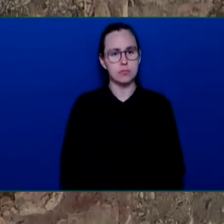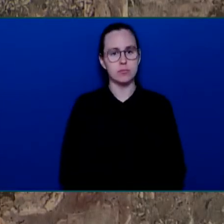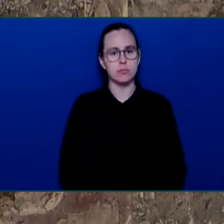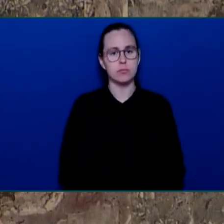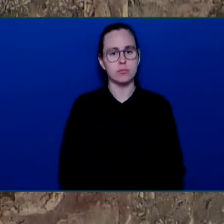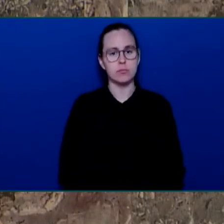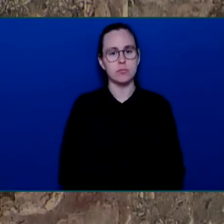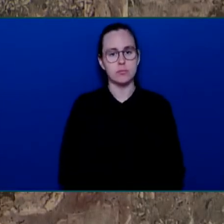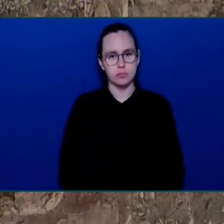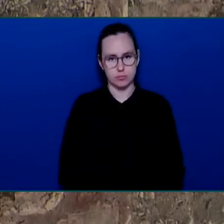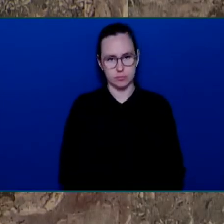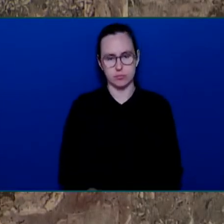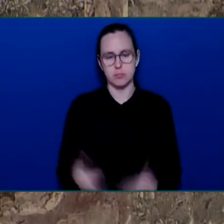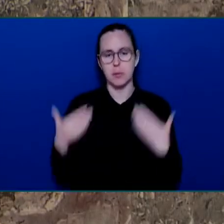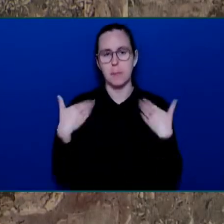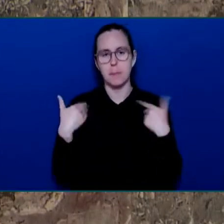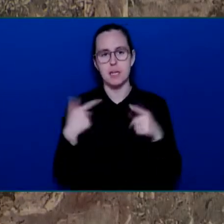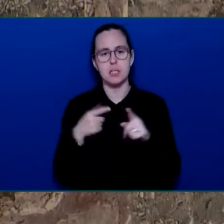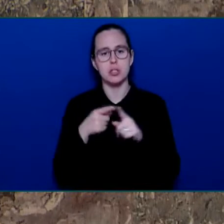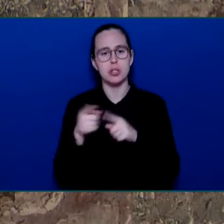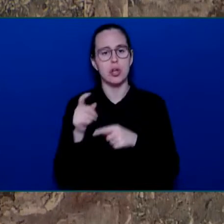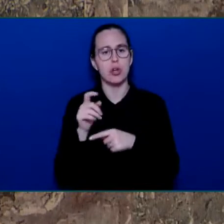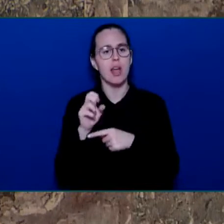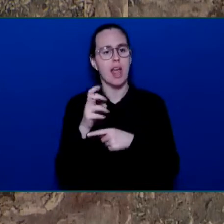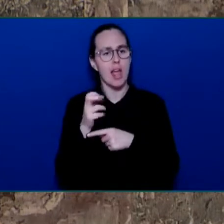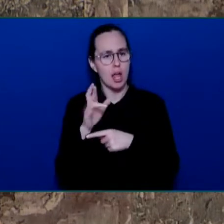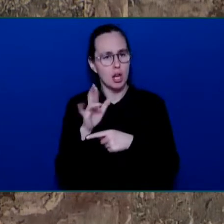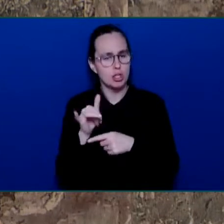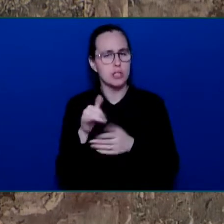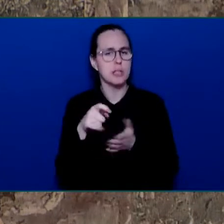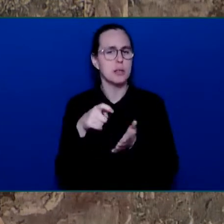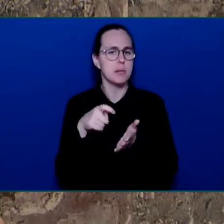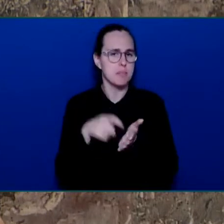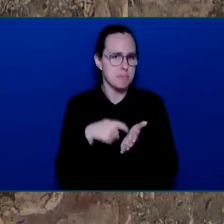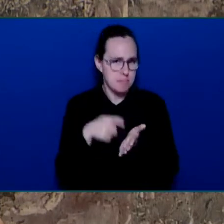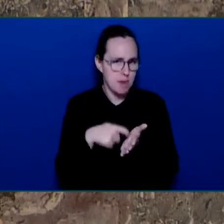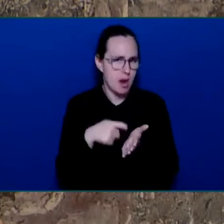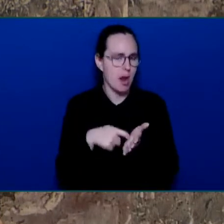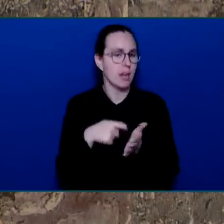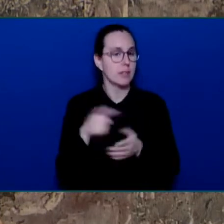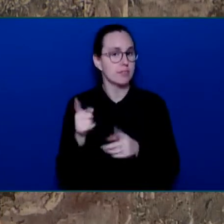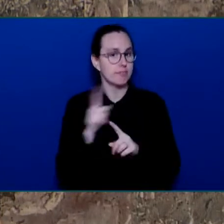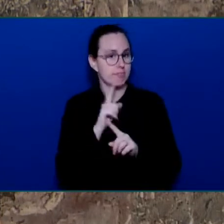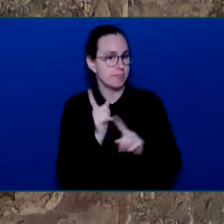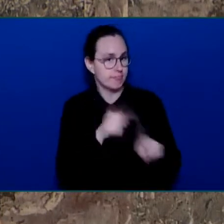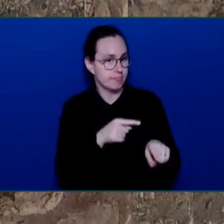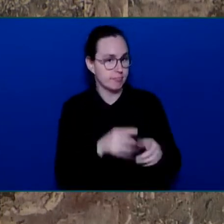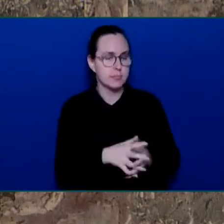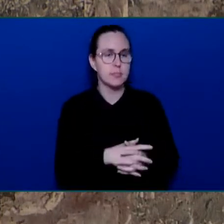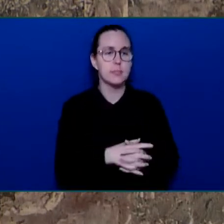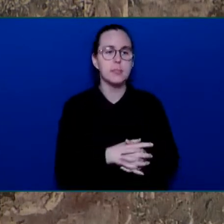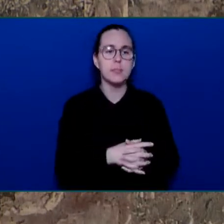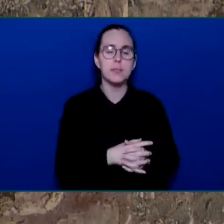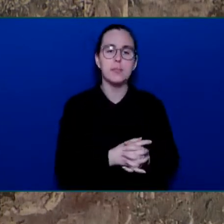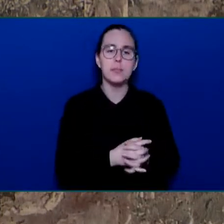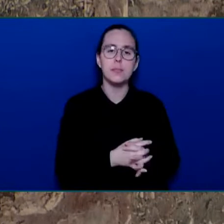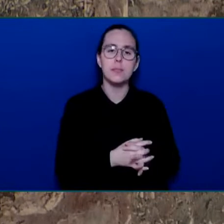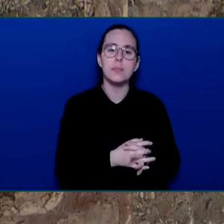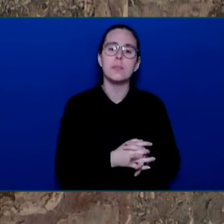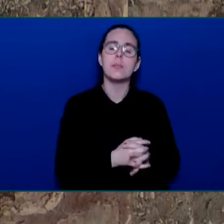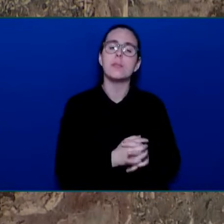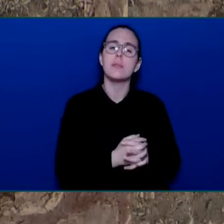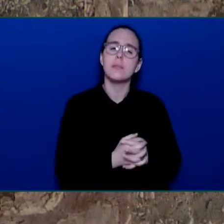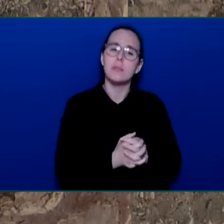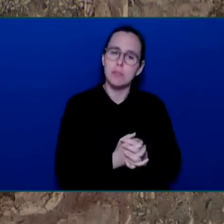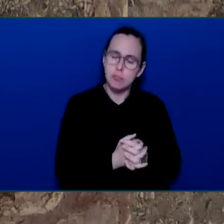Thank you, Honourable Speaker. Well, you know, for 15 years, the BC United has enthusiastically supported the carbon tax. And in fact, we've heard